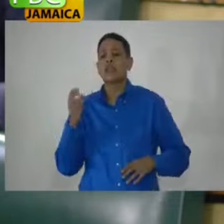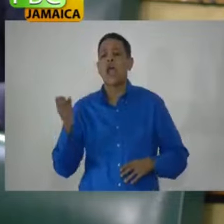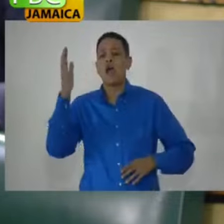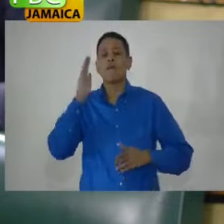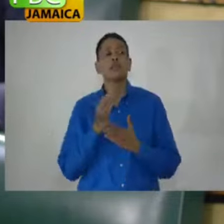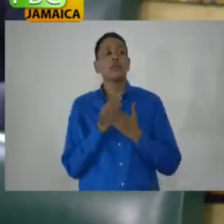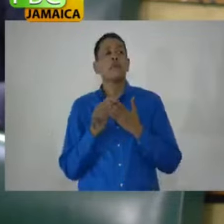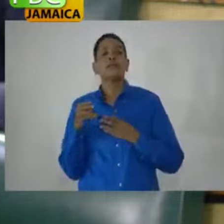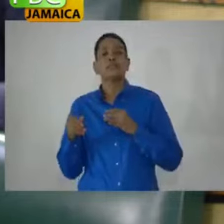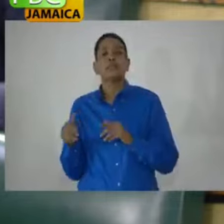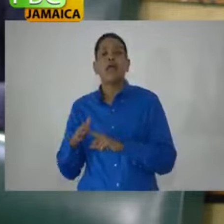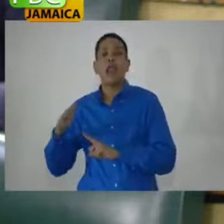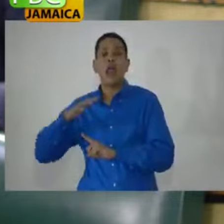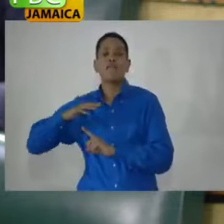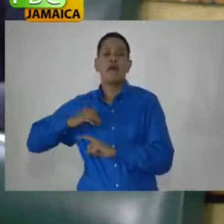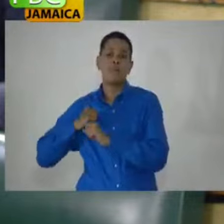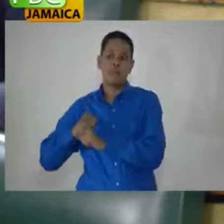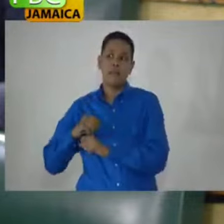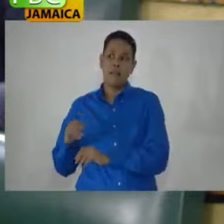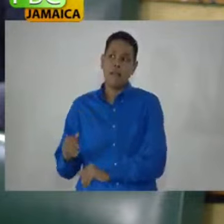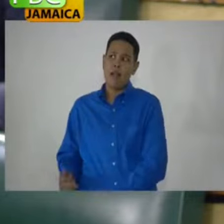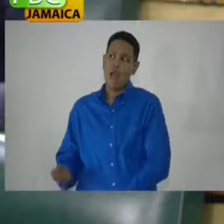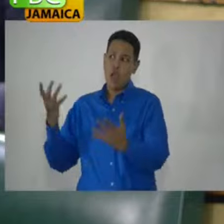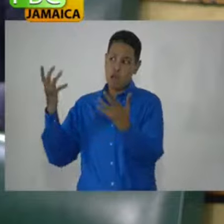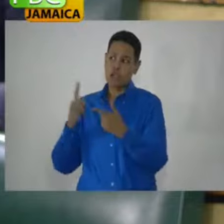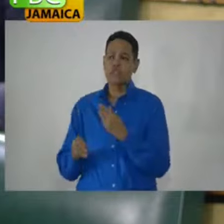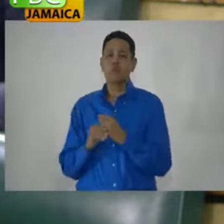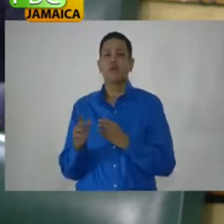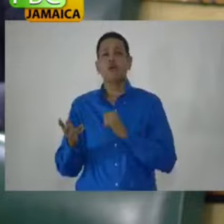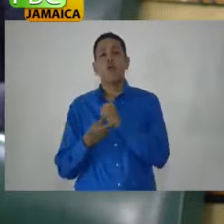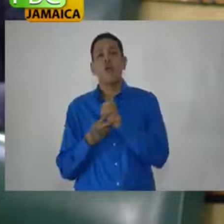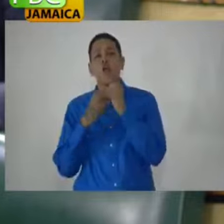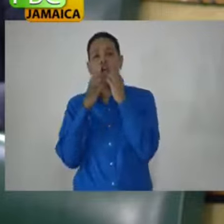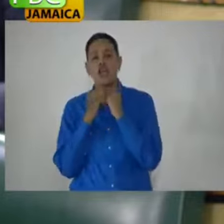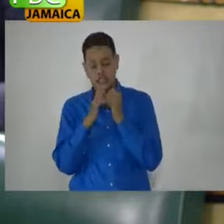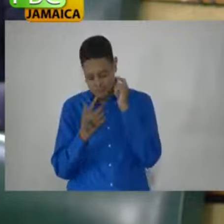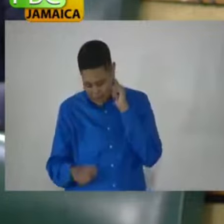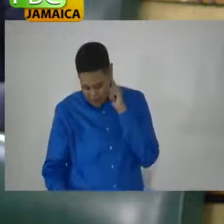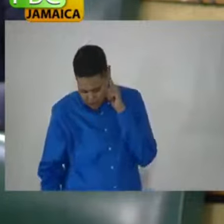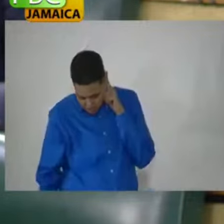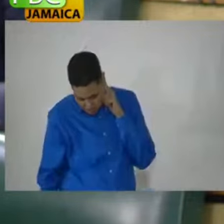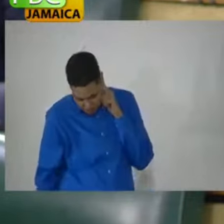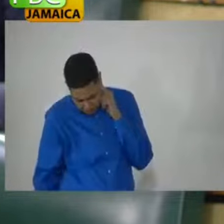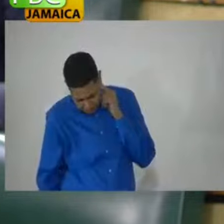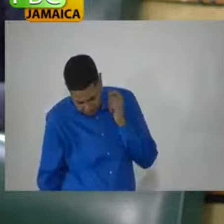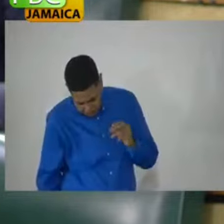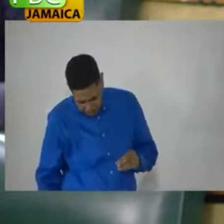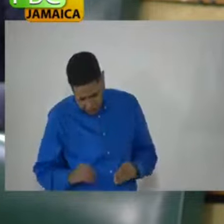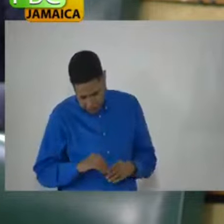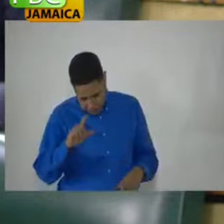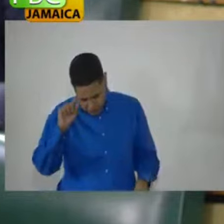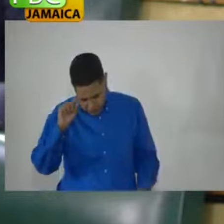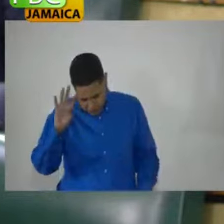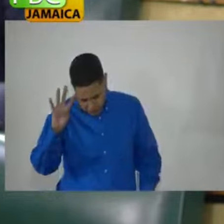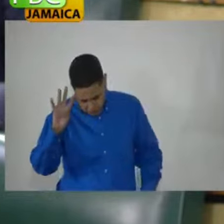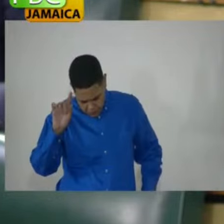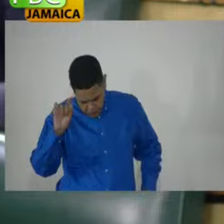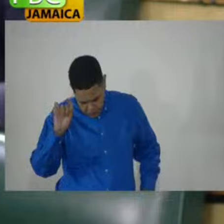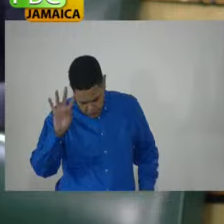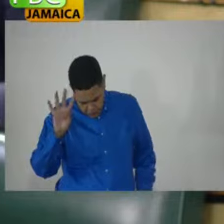spent on environmental protection and conservation. In fiscal year